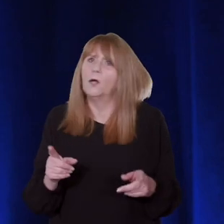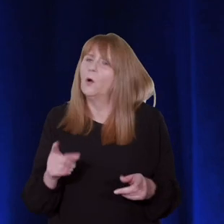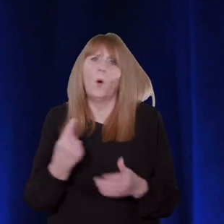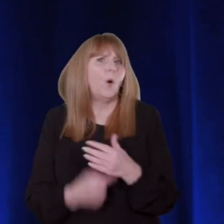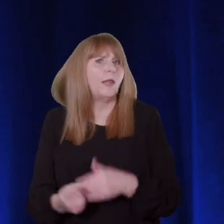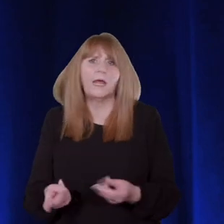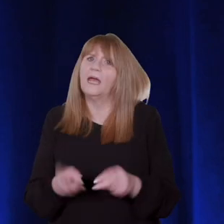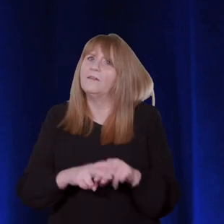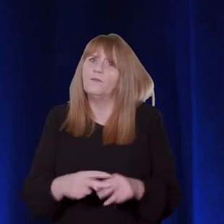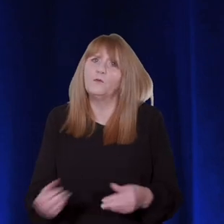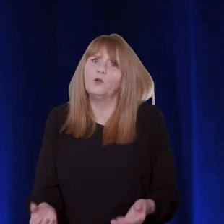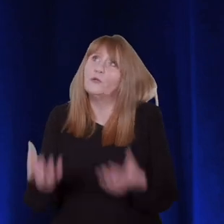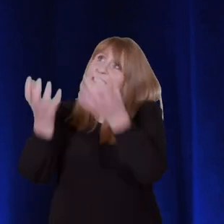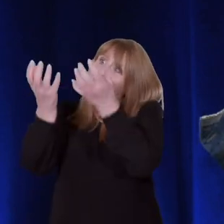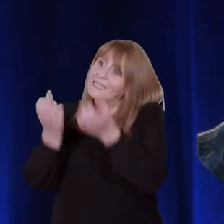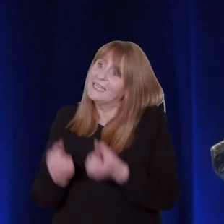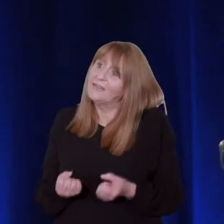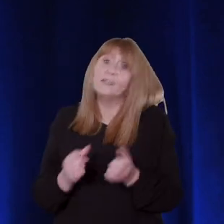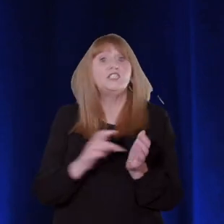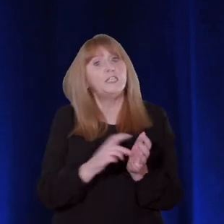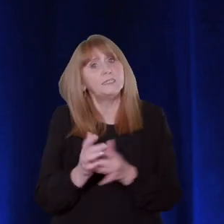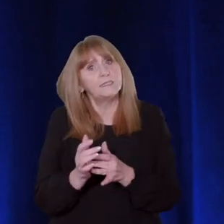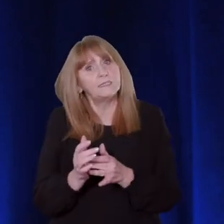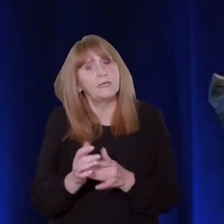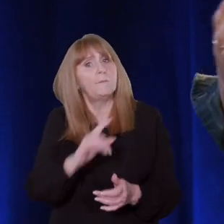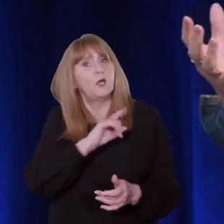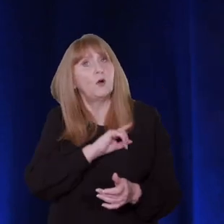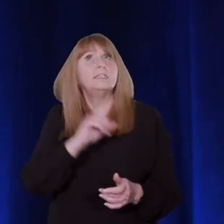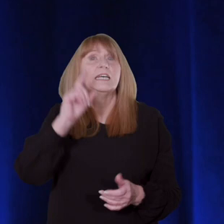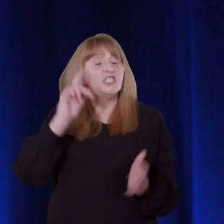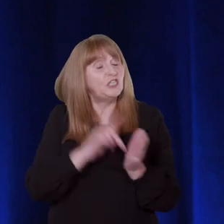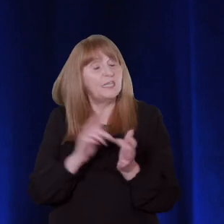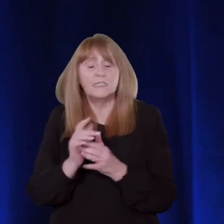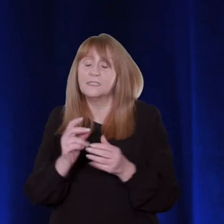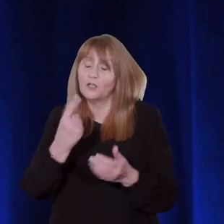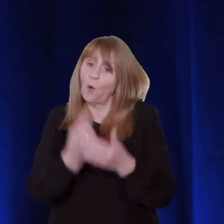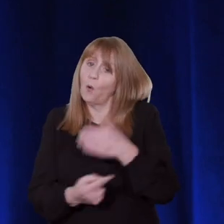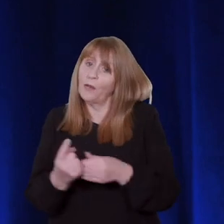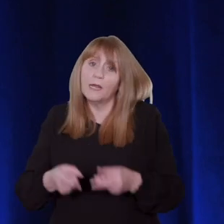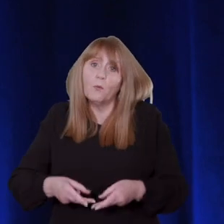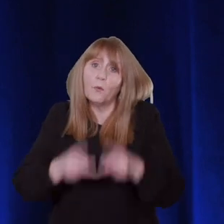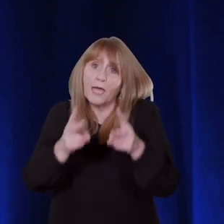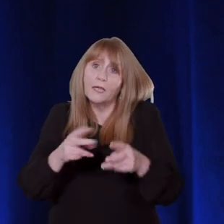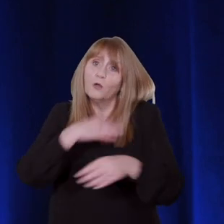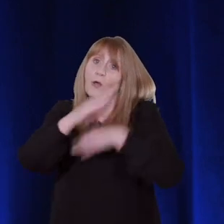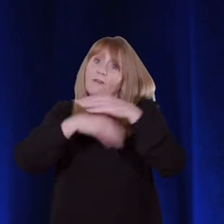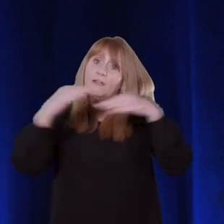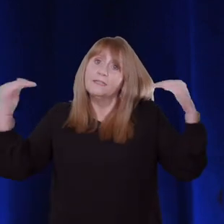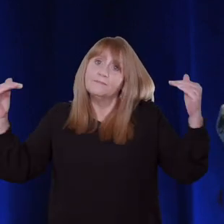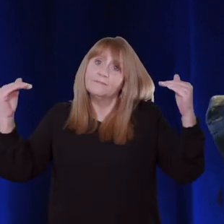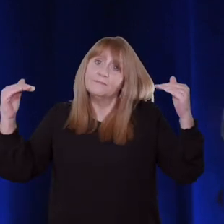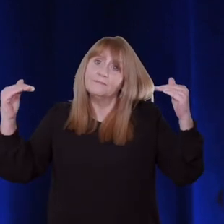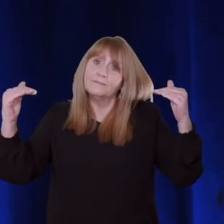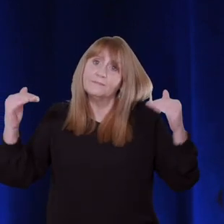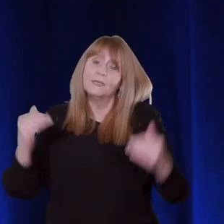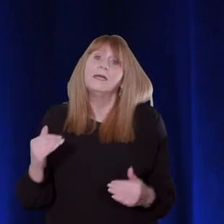way into heaven. We need to trust Jesus because he is absolute truth. And we need to enjoy life because he